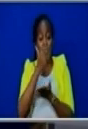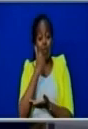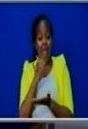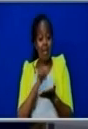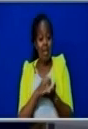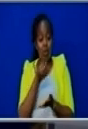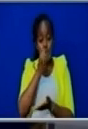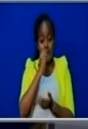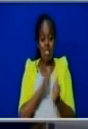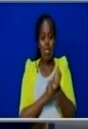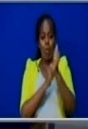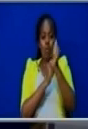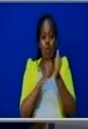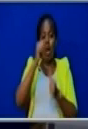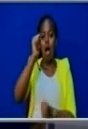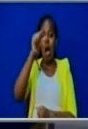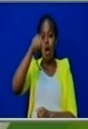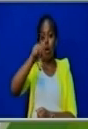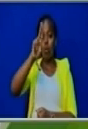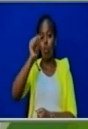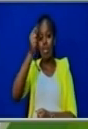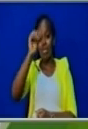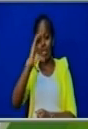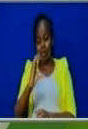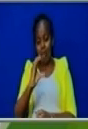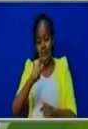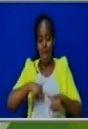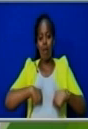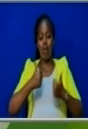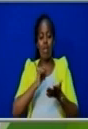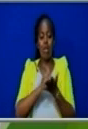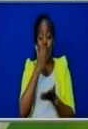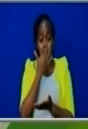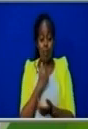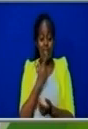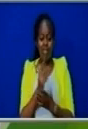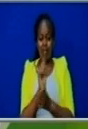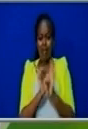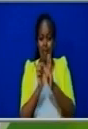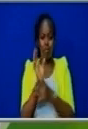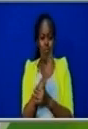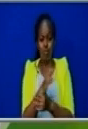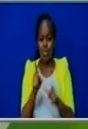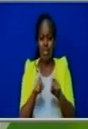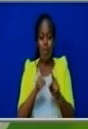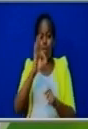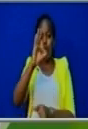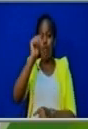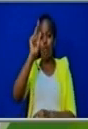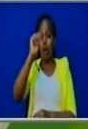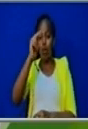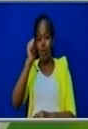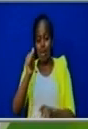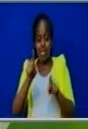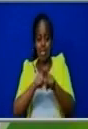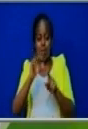Oxygen supports aquatic Life. life, what you are calling aquatic fauna and flora. Oh, plants and